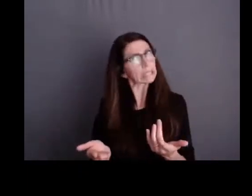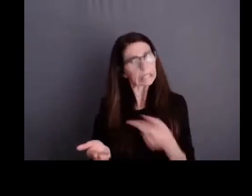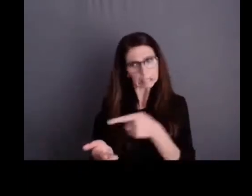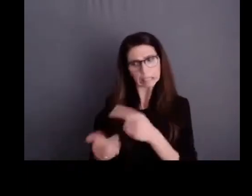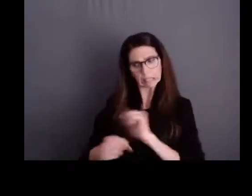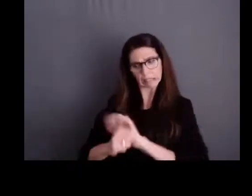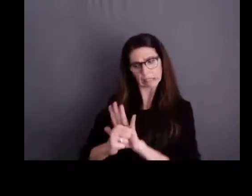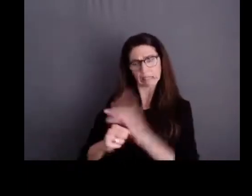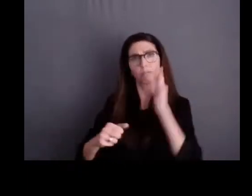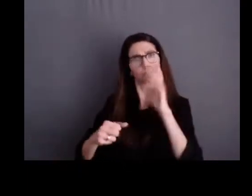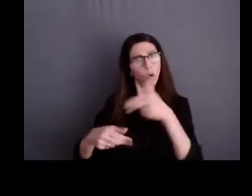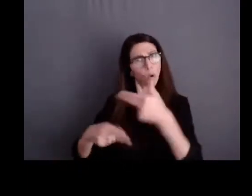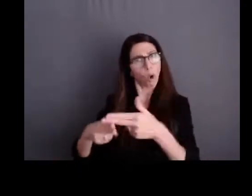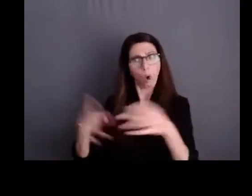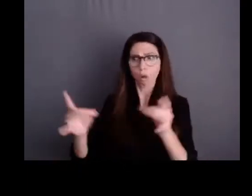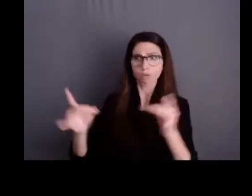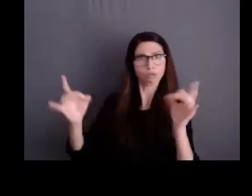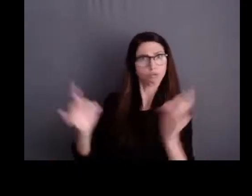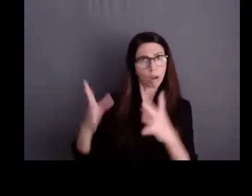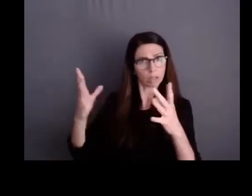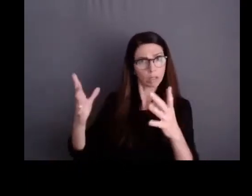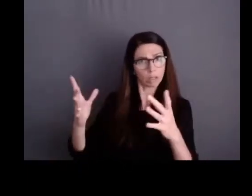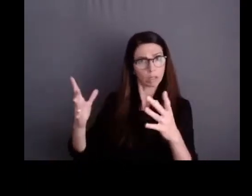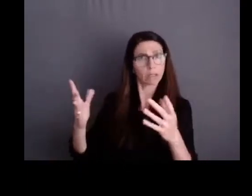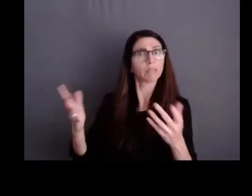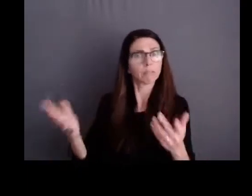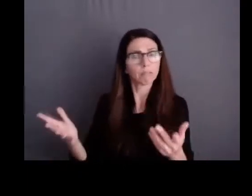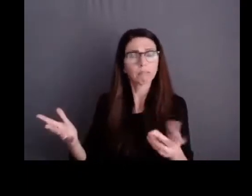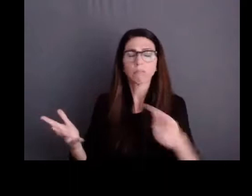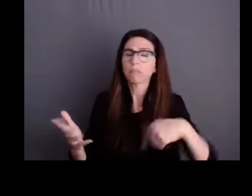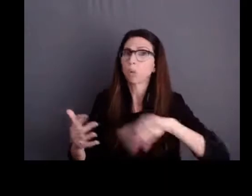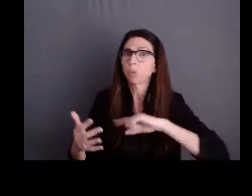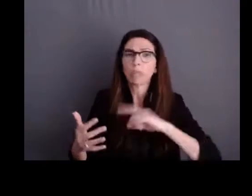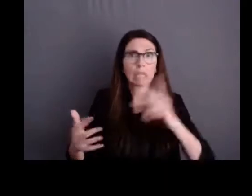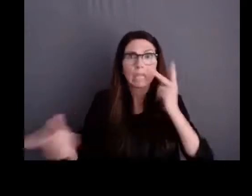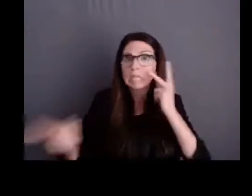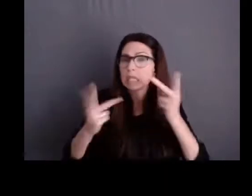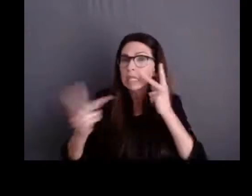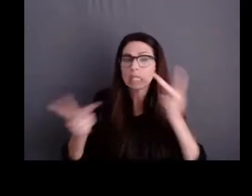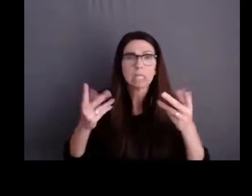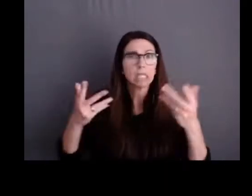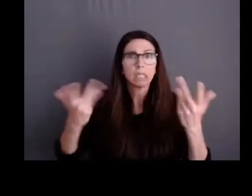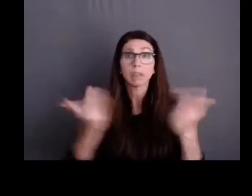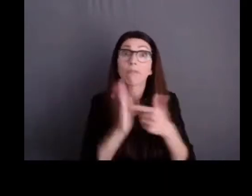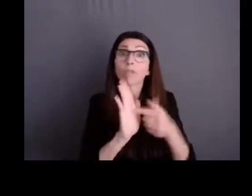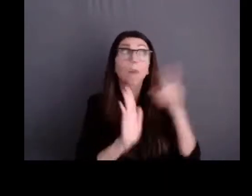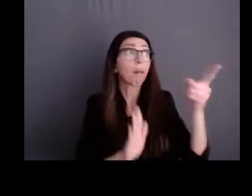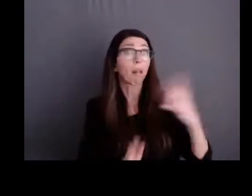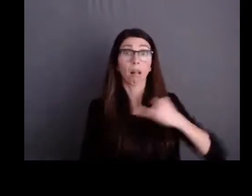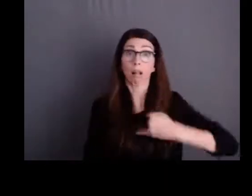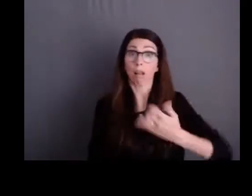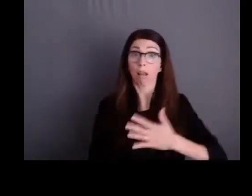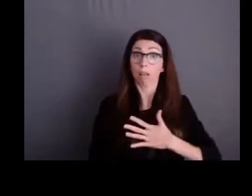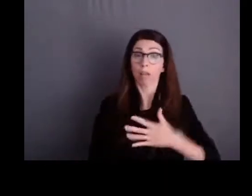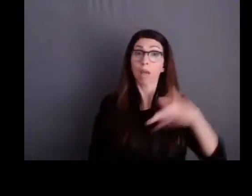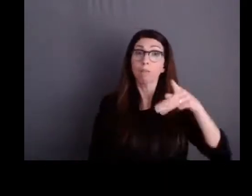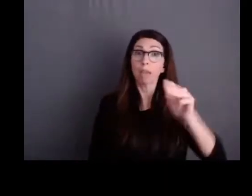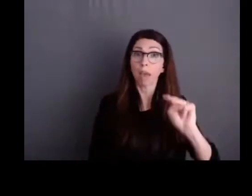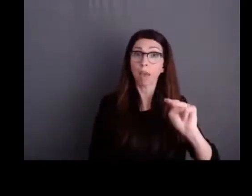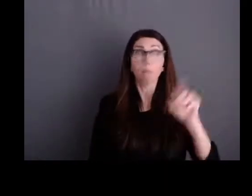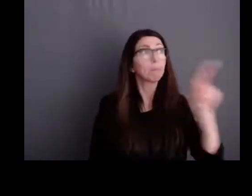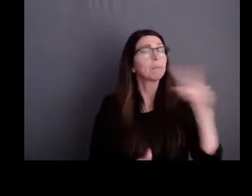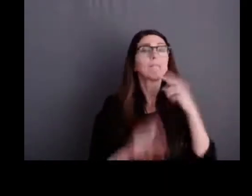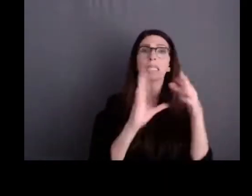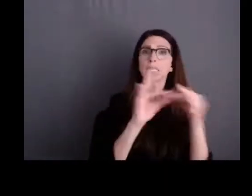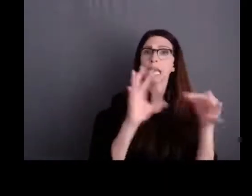clearly demonstrated the roles of government. I mean, you hear the Prime Minister saying, "Oh, and we're meeting with the premiers